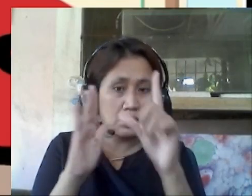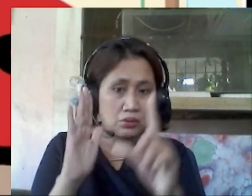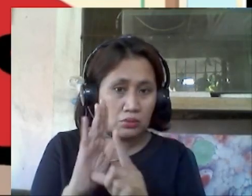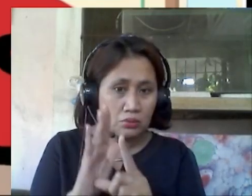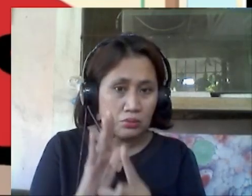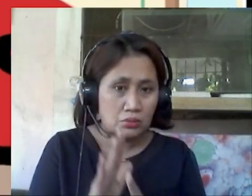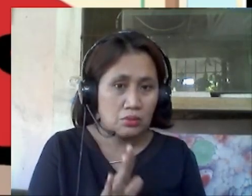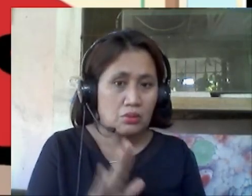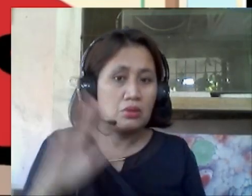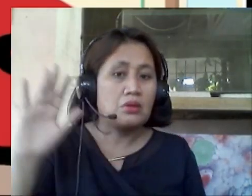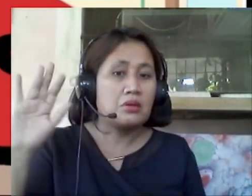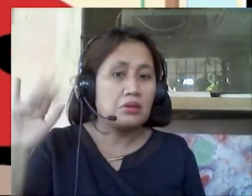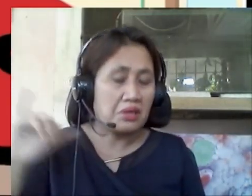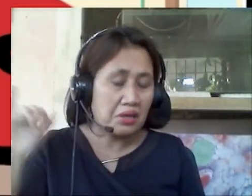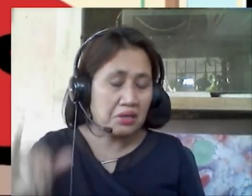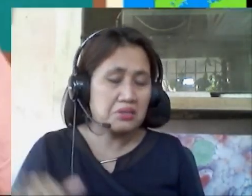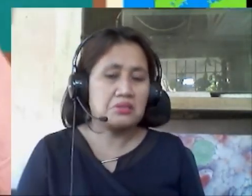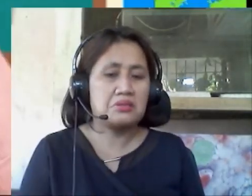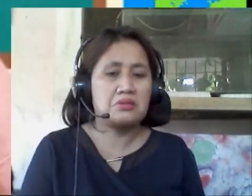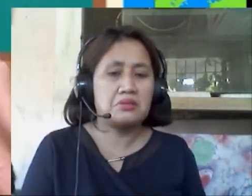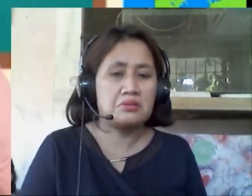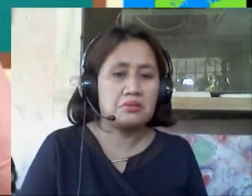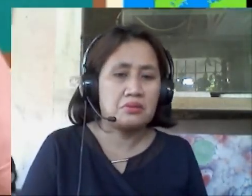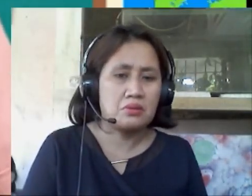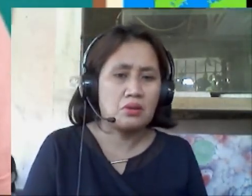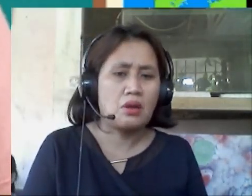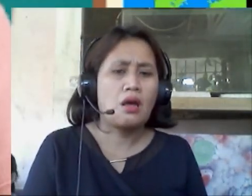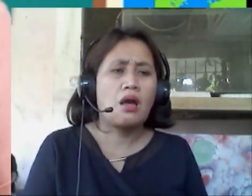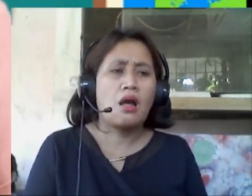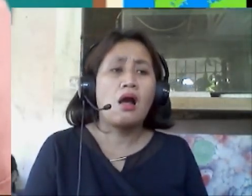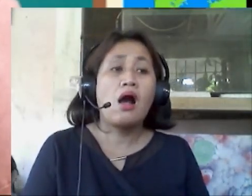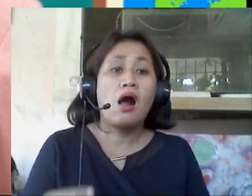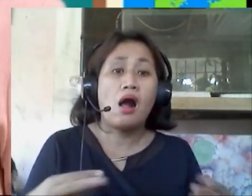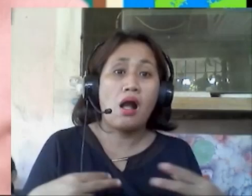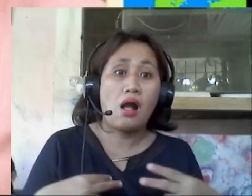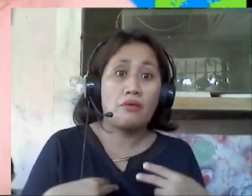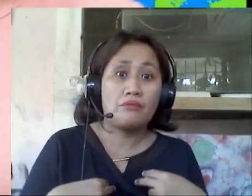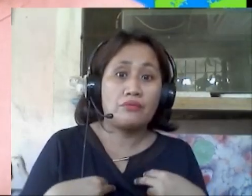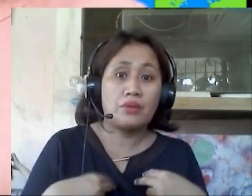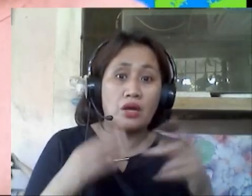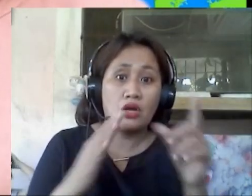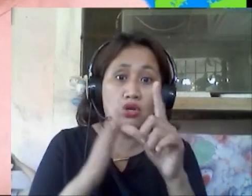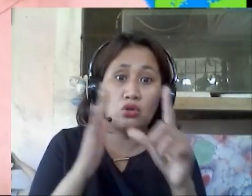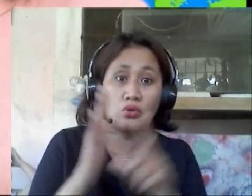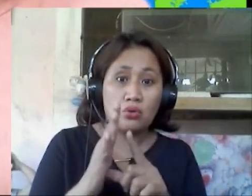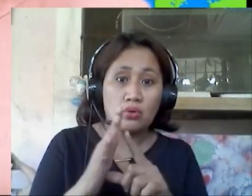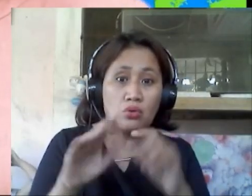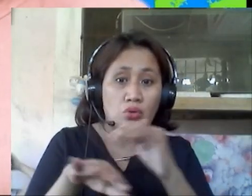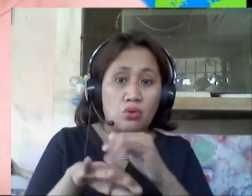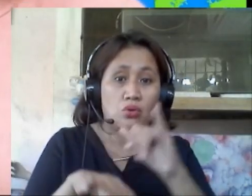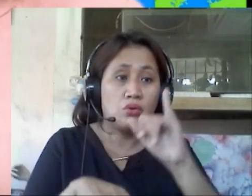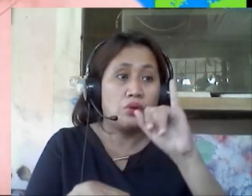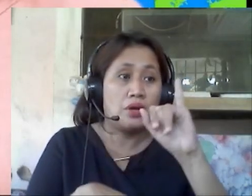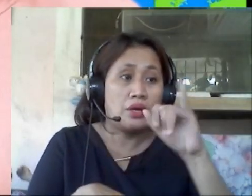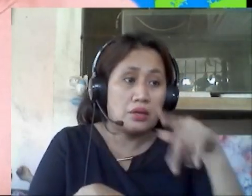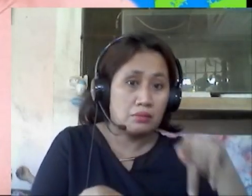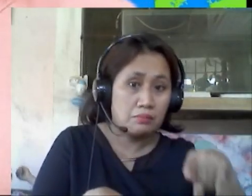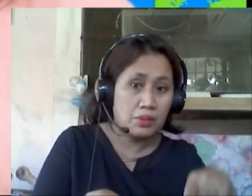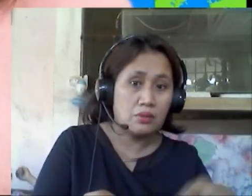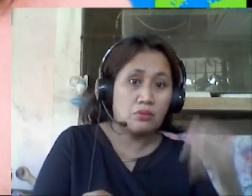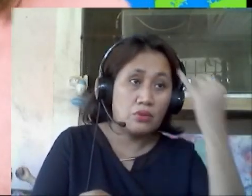answer should be yes. There is actually what we call IP or intellectual